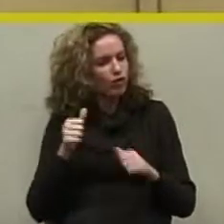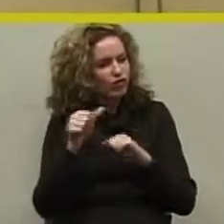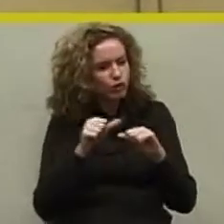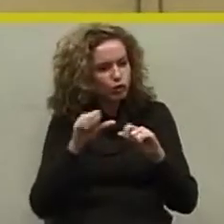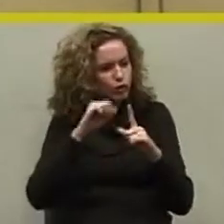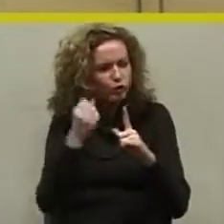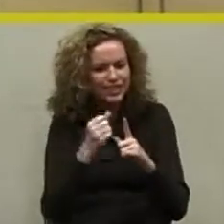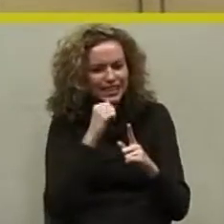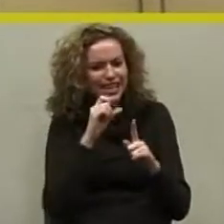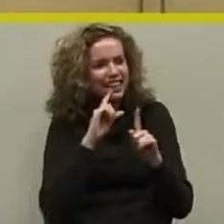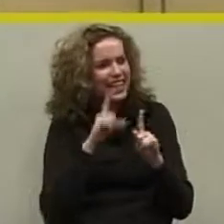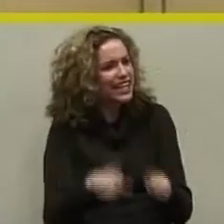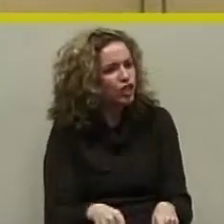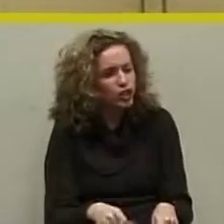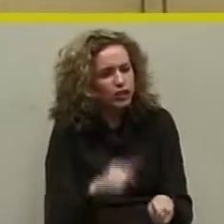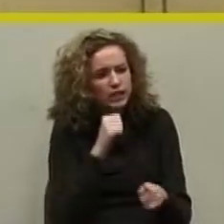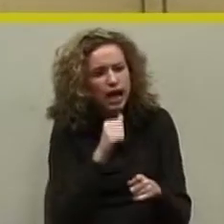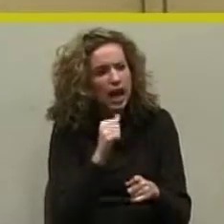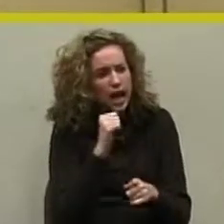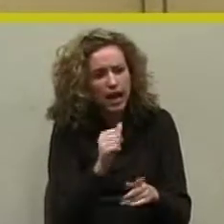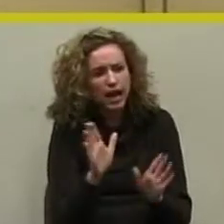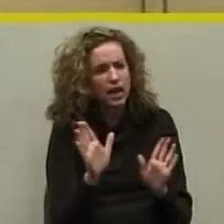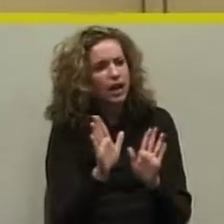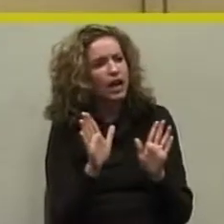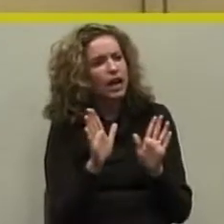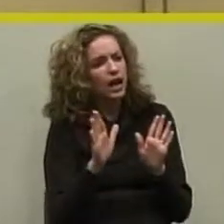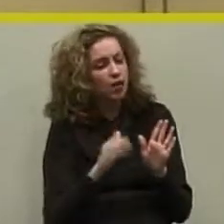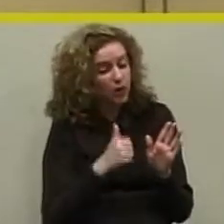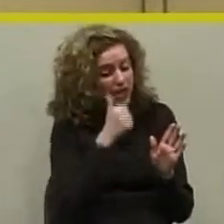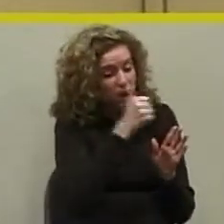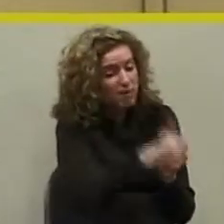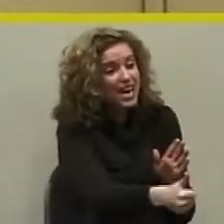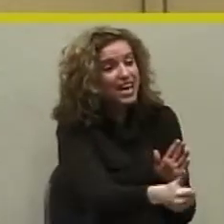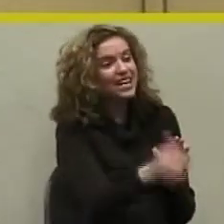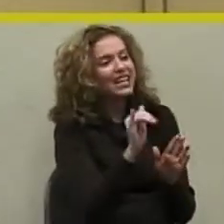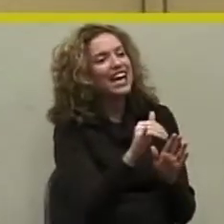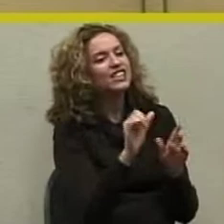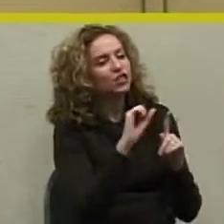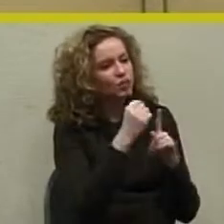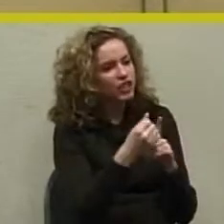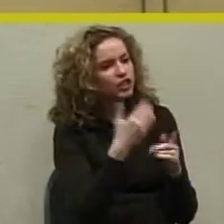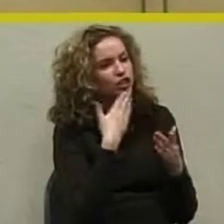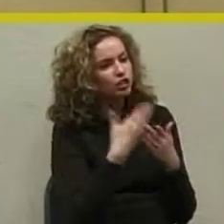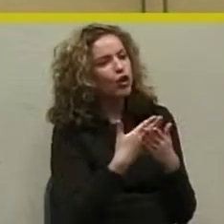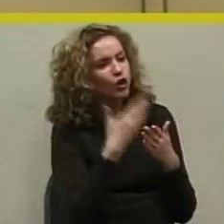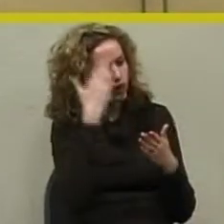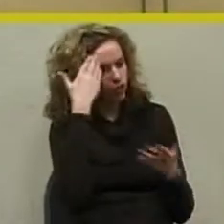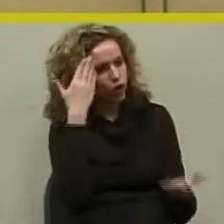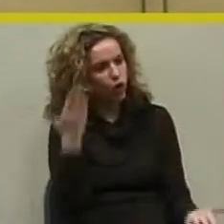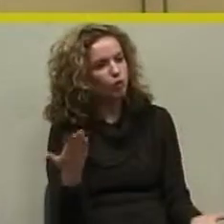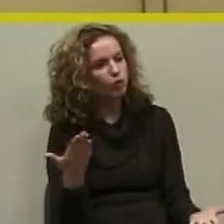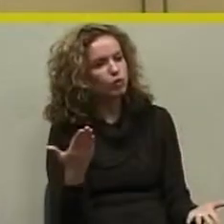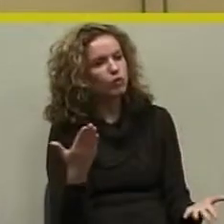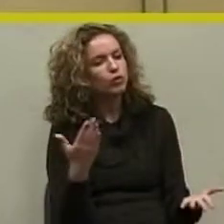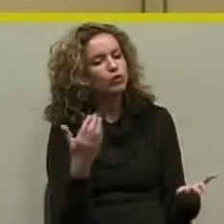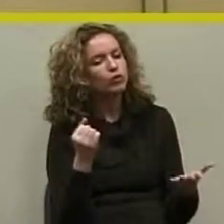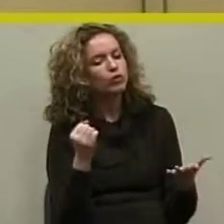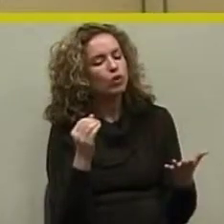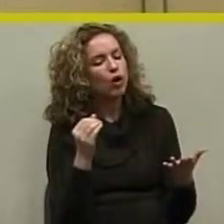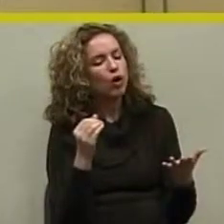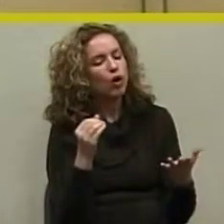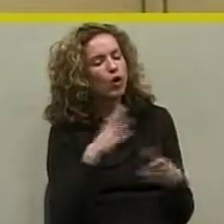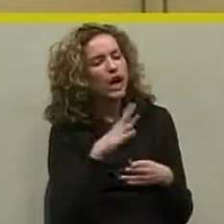answer. Putting them in it's the answer, but putting them in with a way to learn the skills. Okay? In some of your